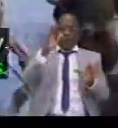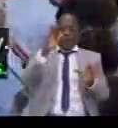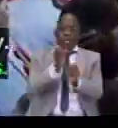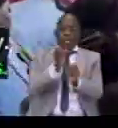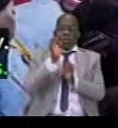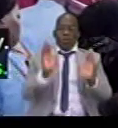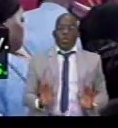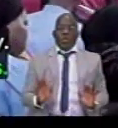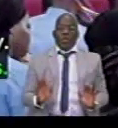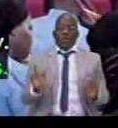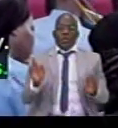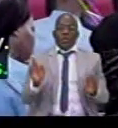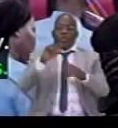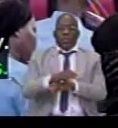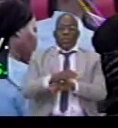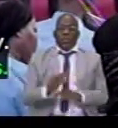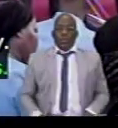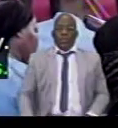tonight.